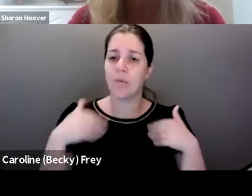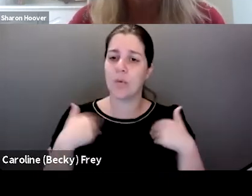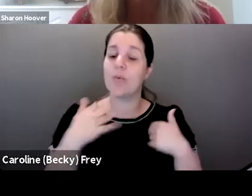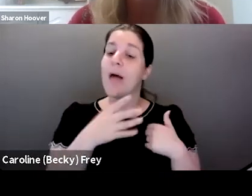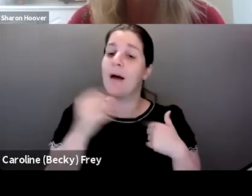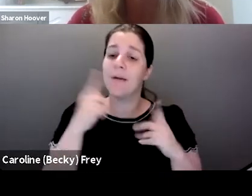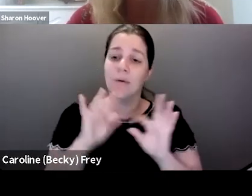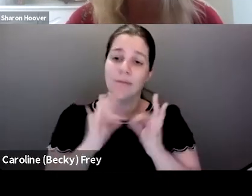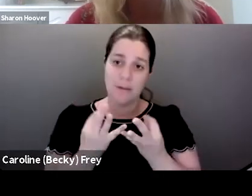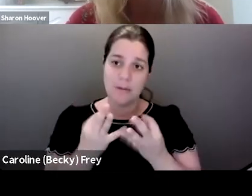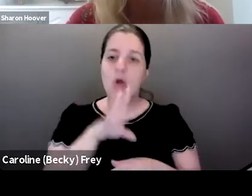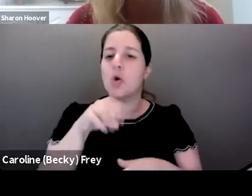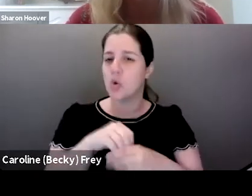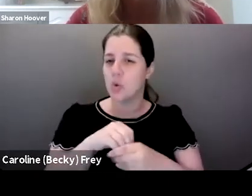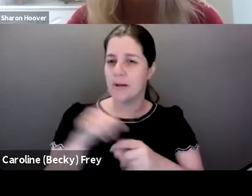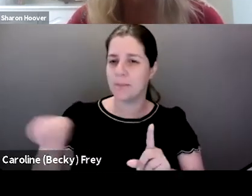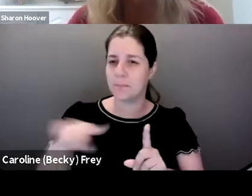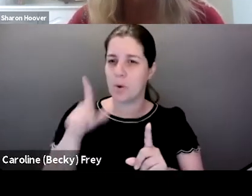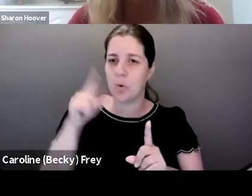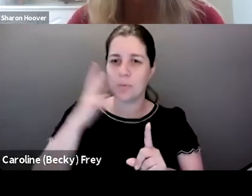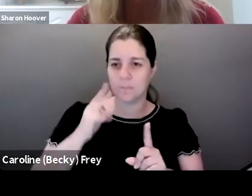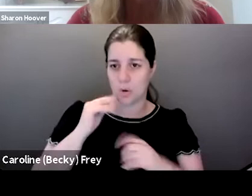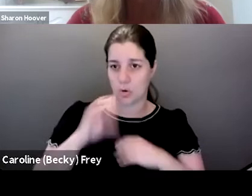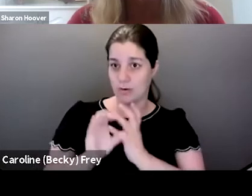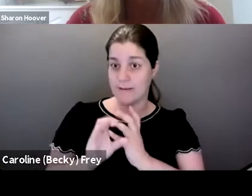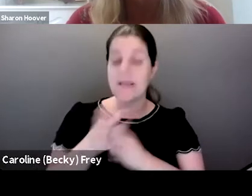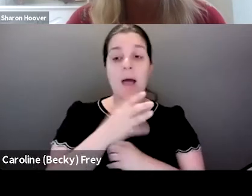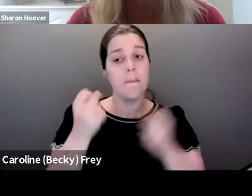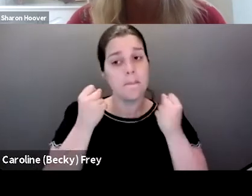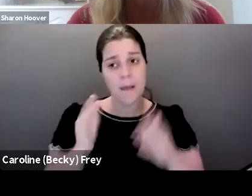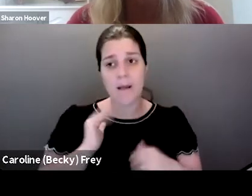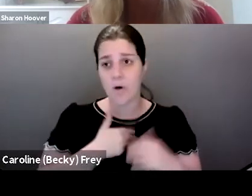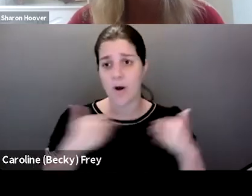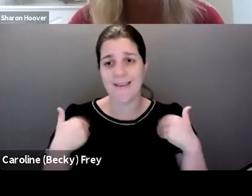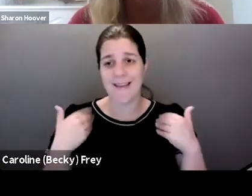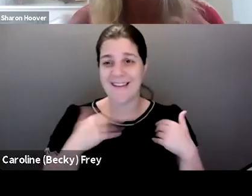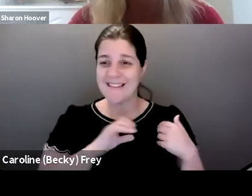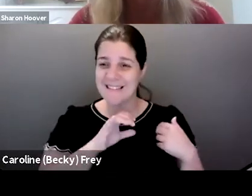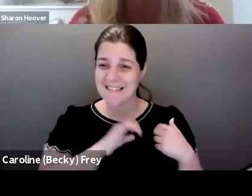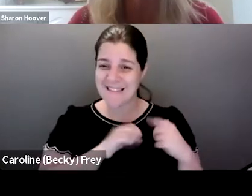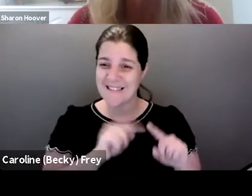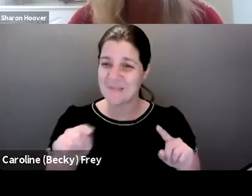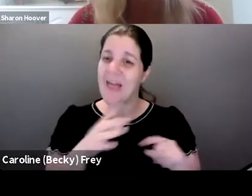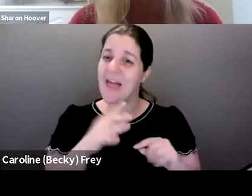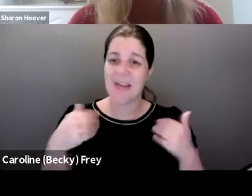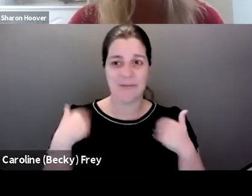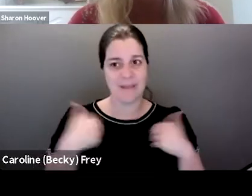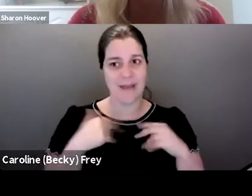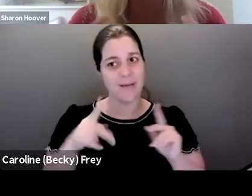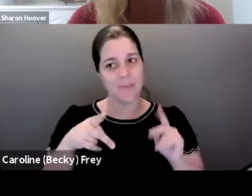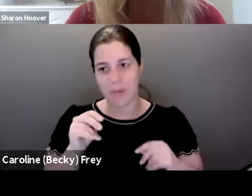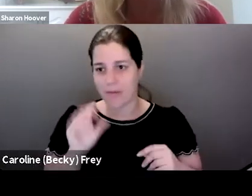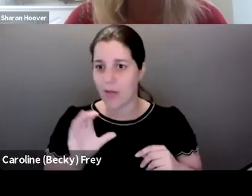families, including experiencing crises. And many of our youngest citizens, especially our young people of